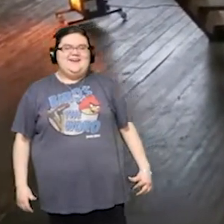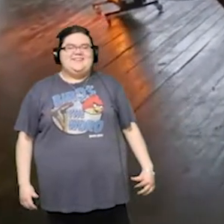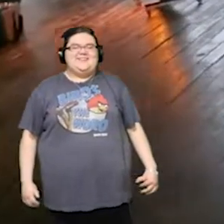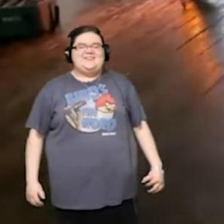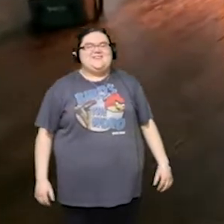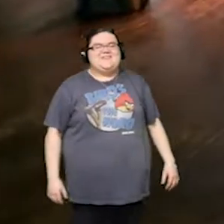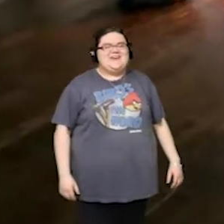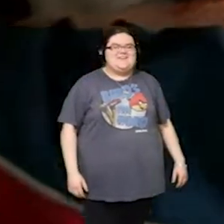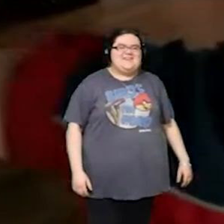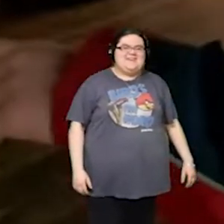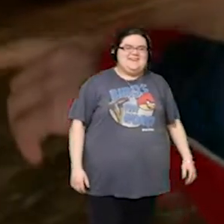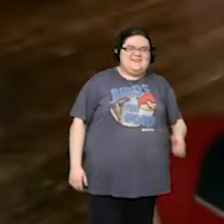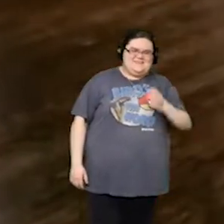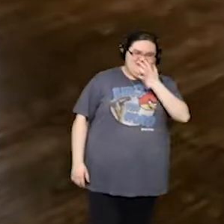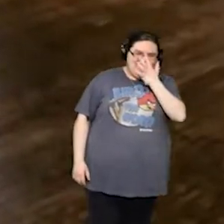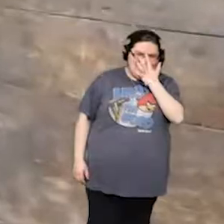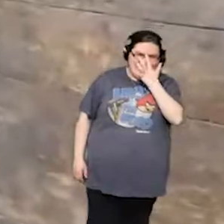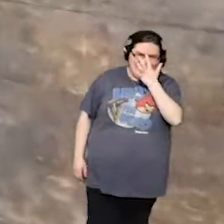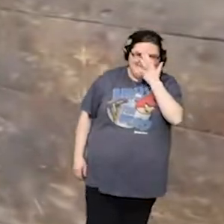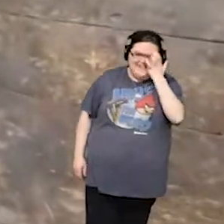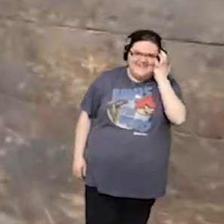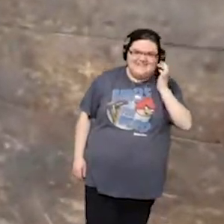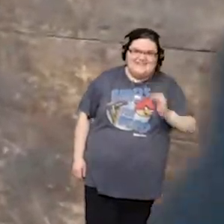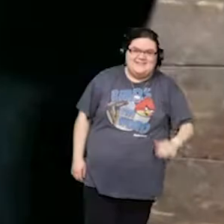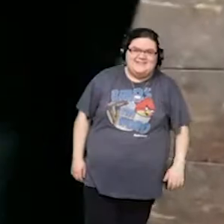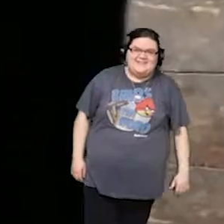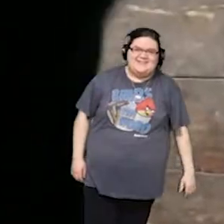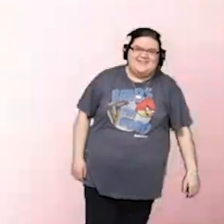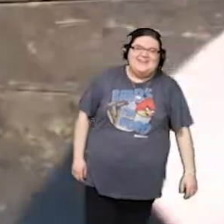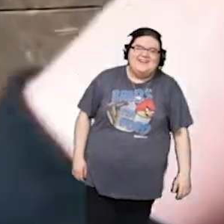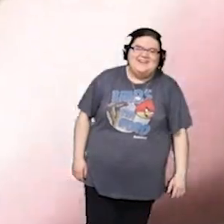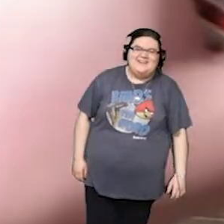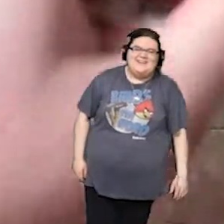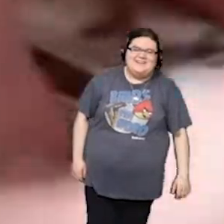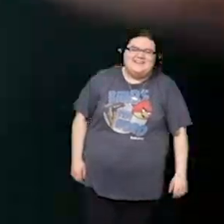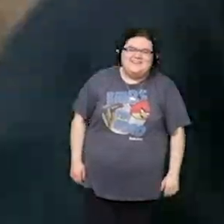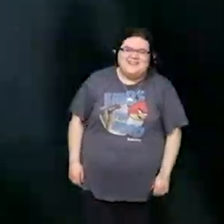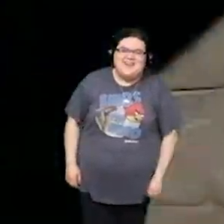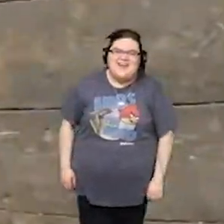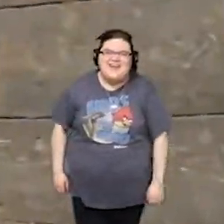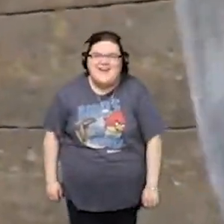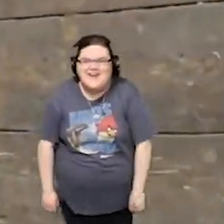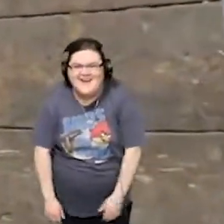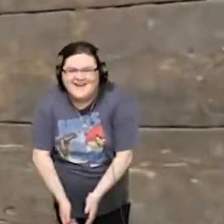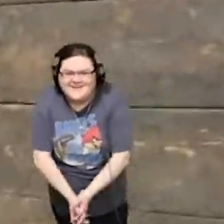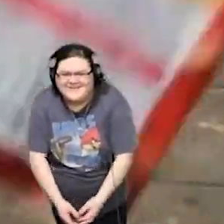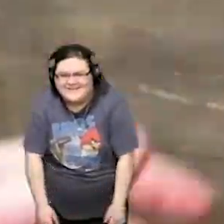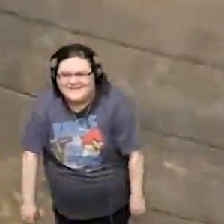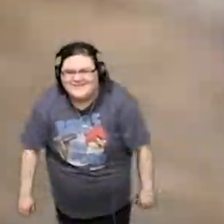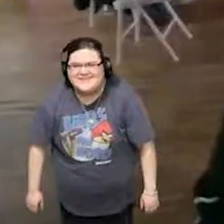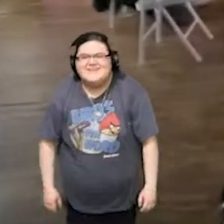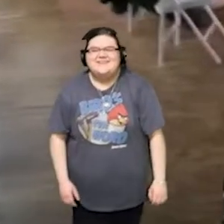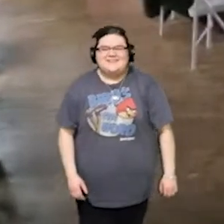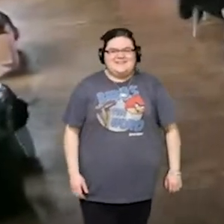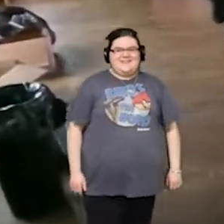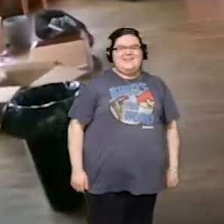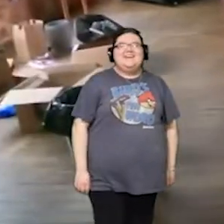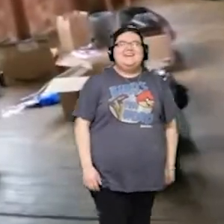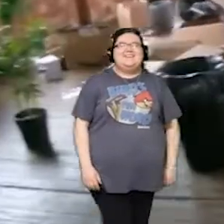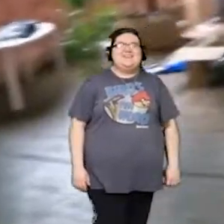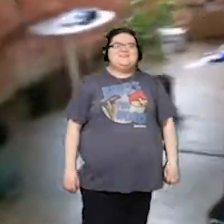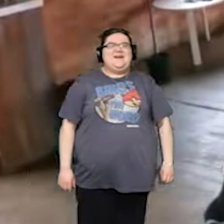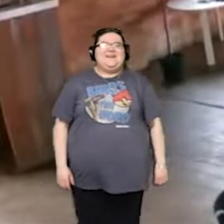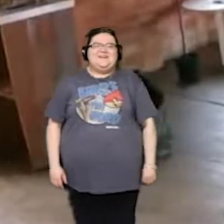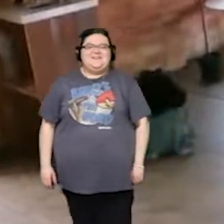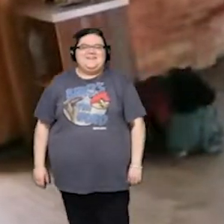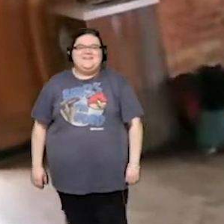Oh, other YouTubers coming. I did not spot this. Okay. today. Today's the best shoot day